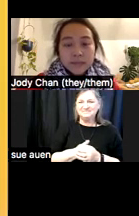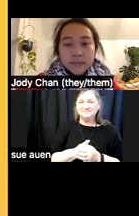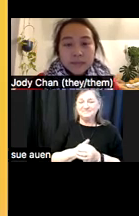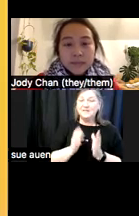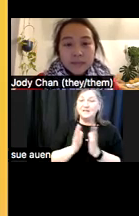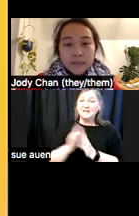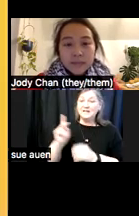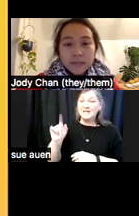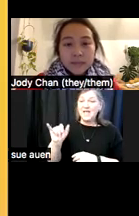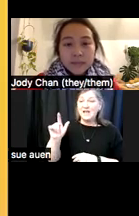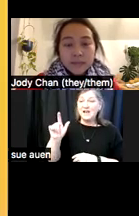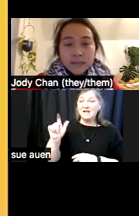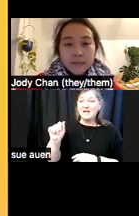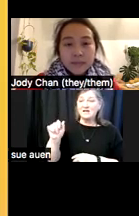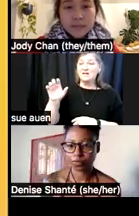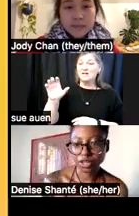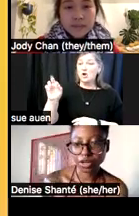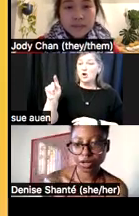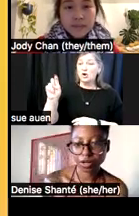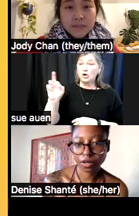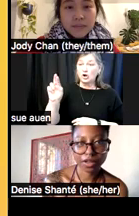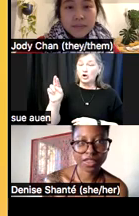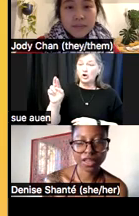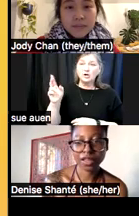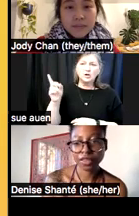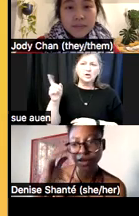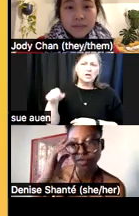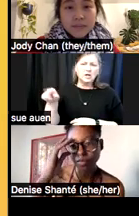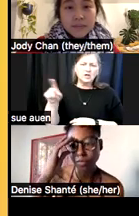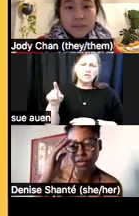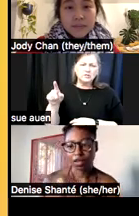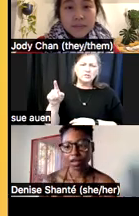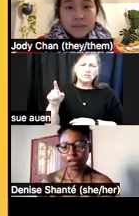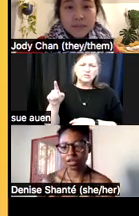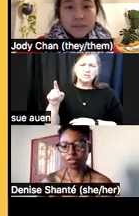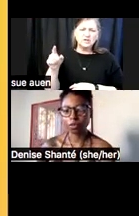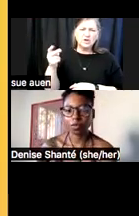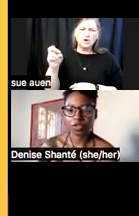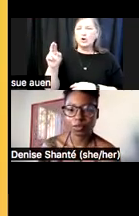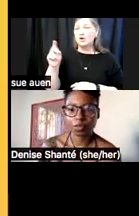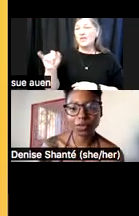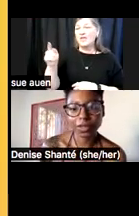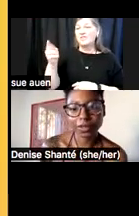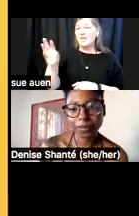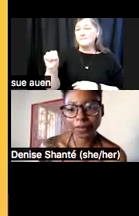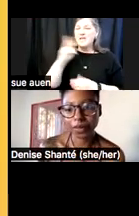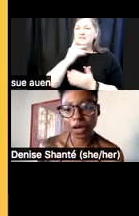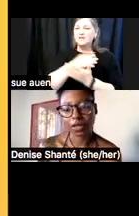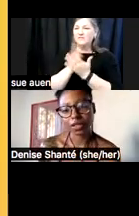Kayla Carter, she, her, they, them, is a full spectrum